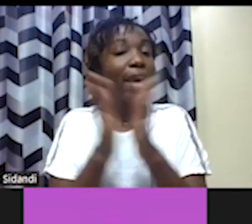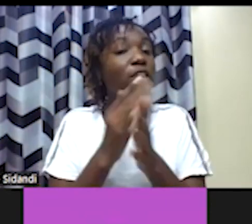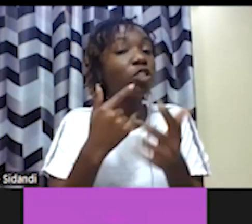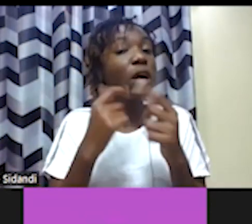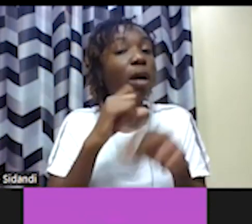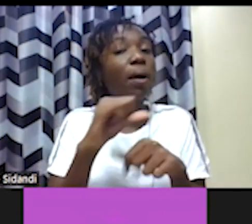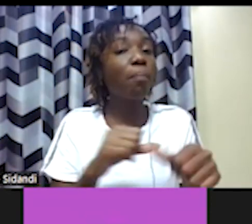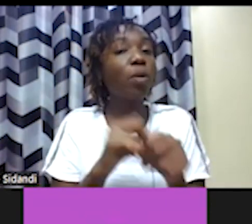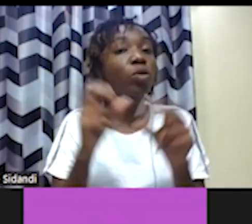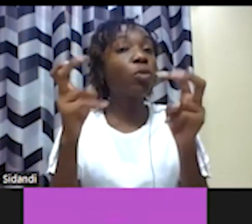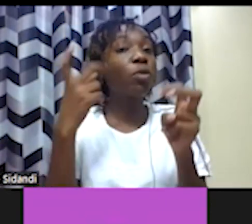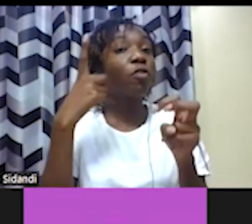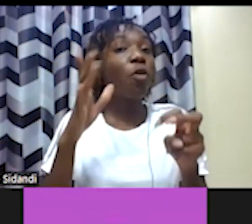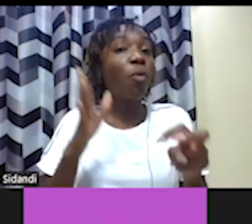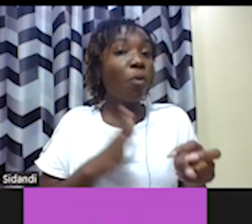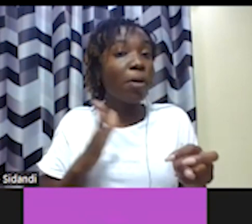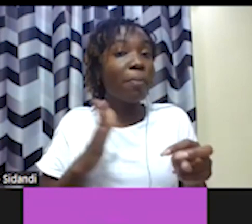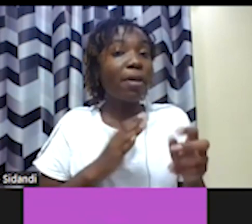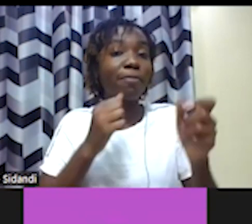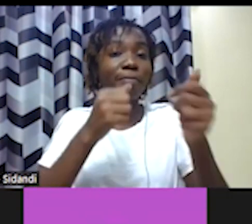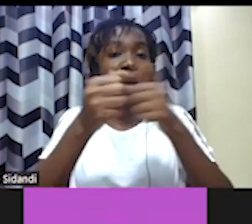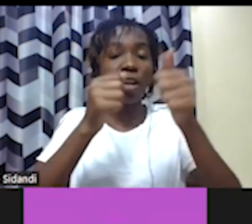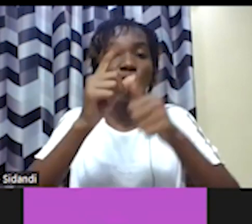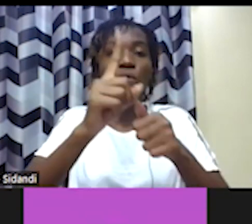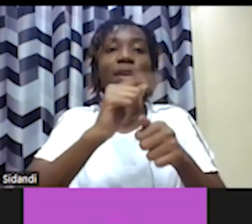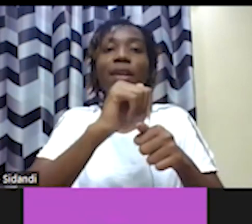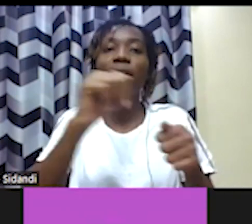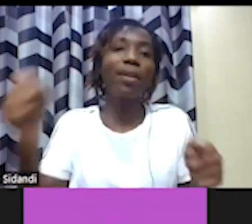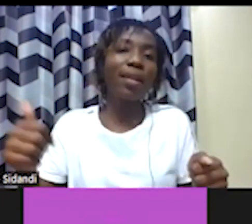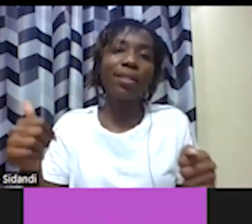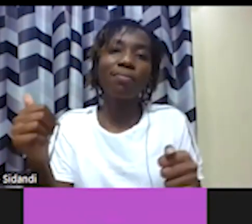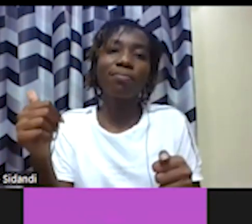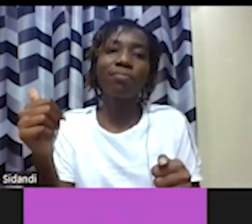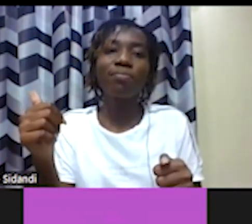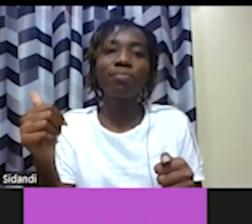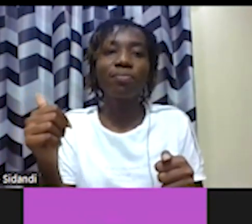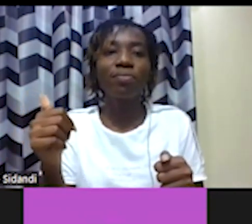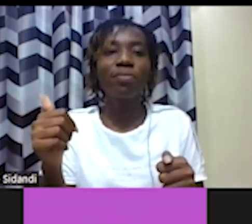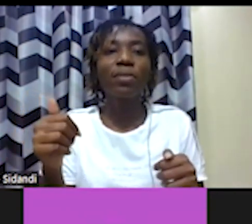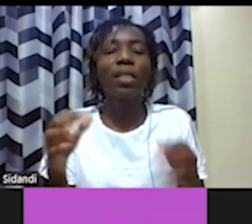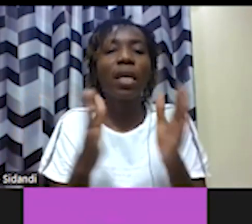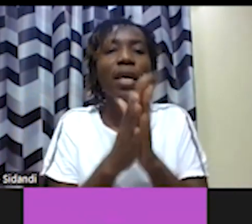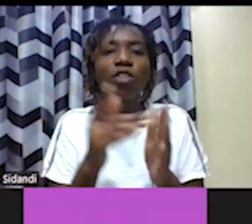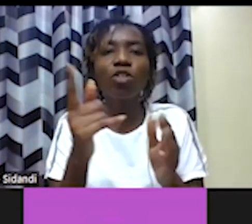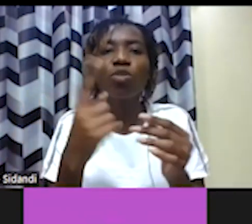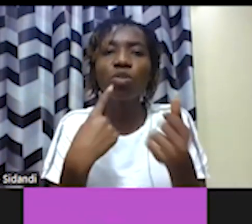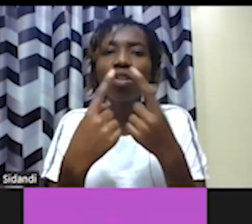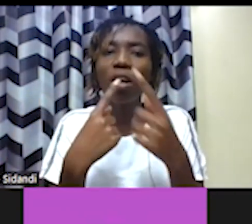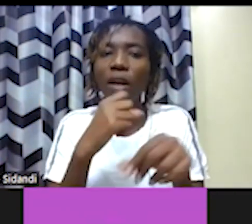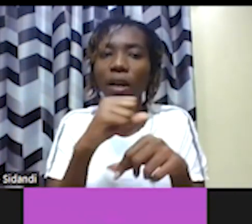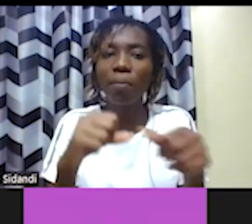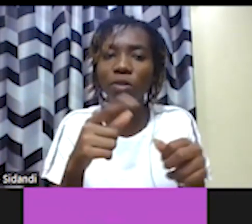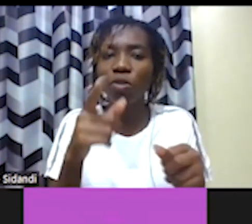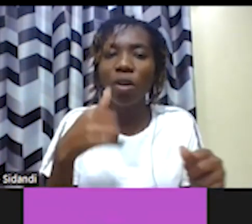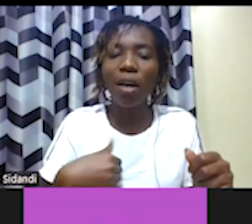this topic of women fighting each other. It is about, and you talked about, I think you told us you have